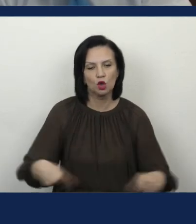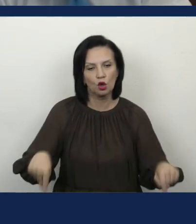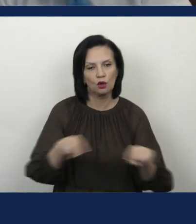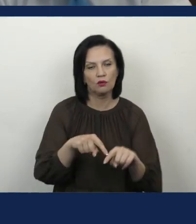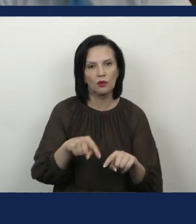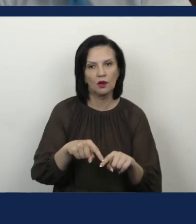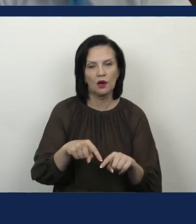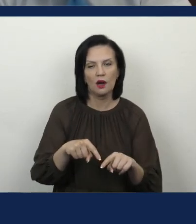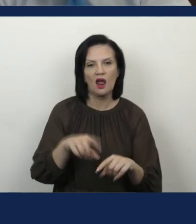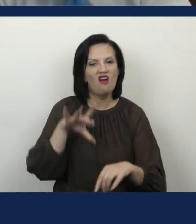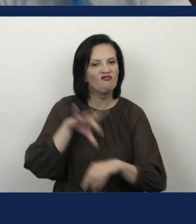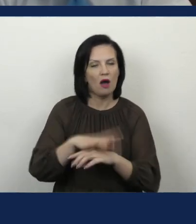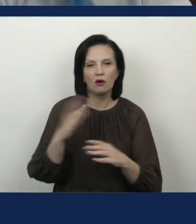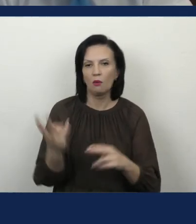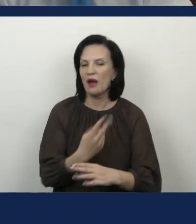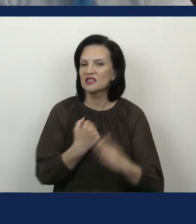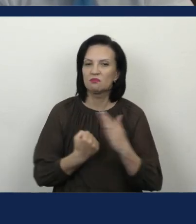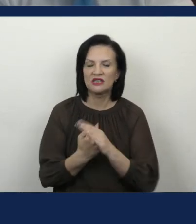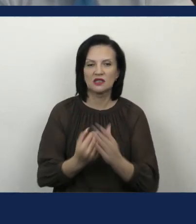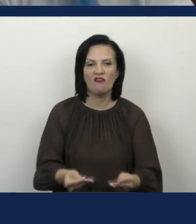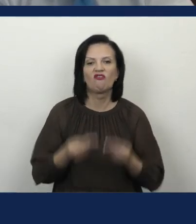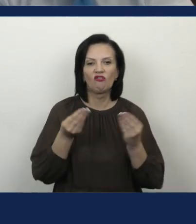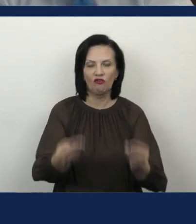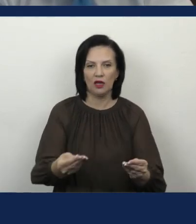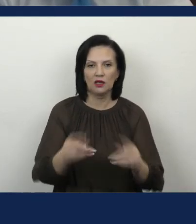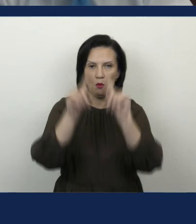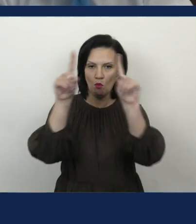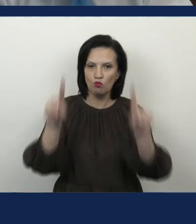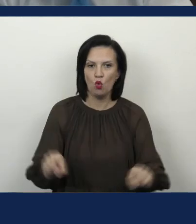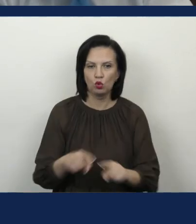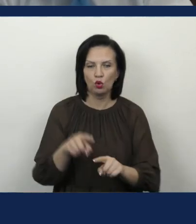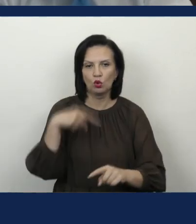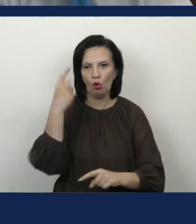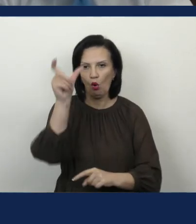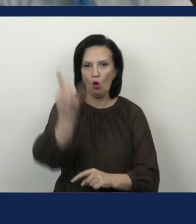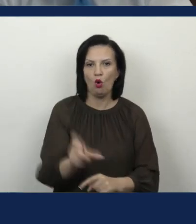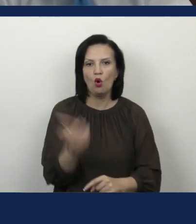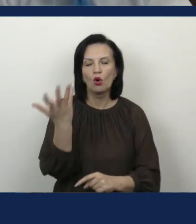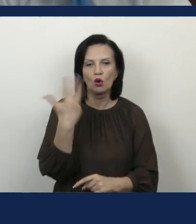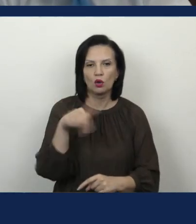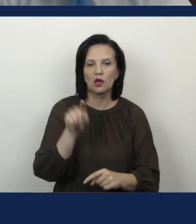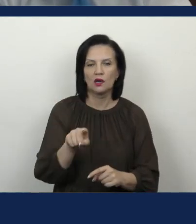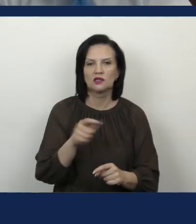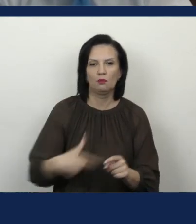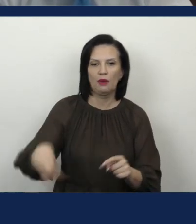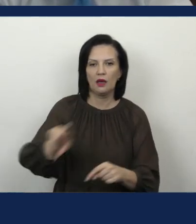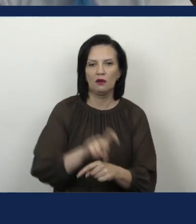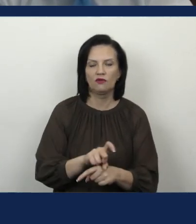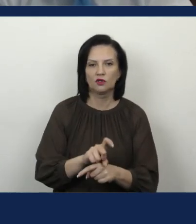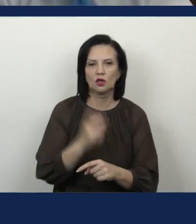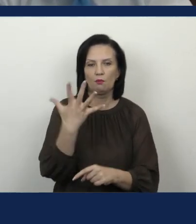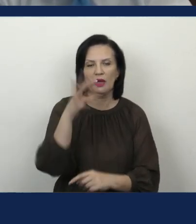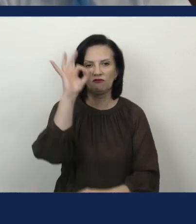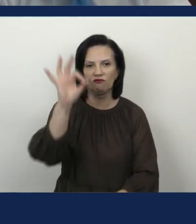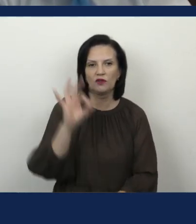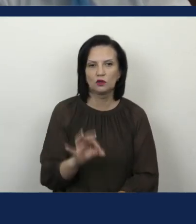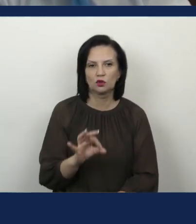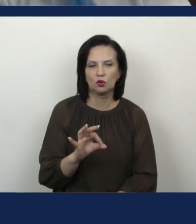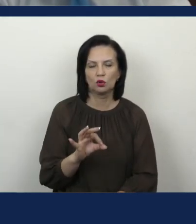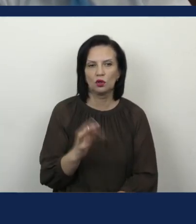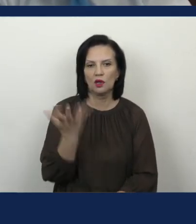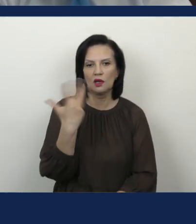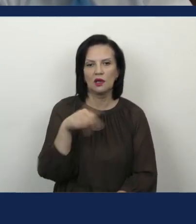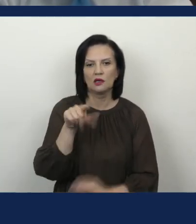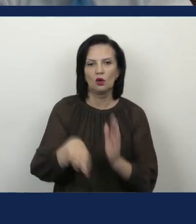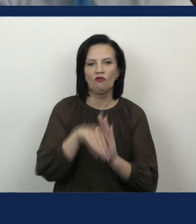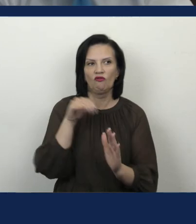votes, facts were established where ballots would be given out to the persons whose